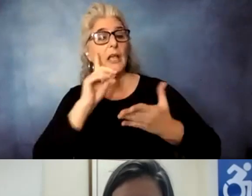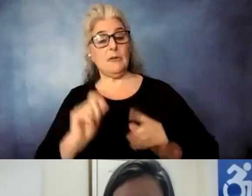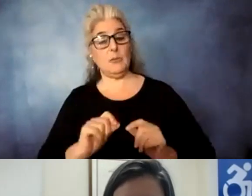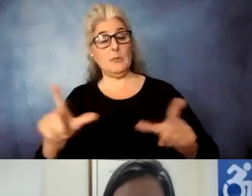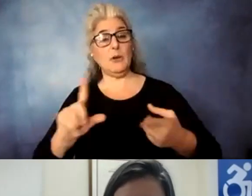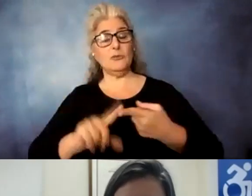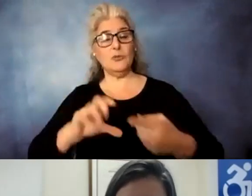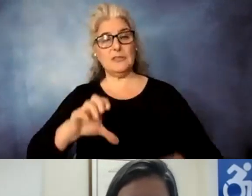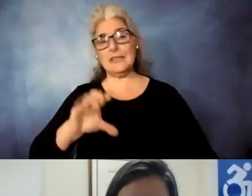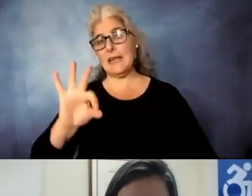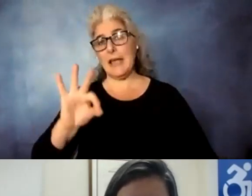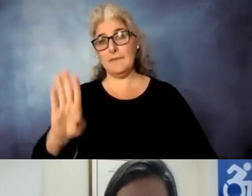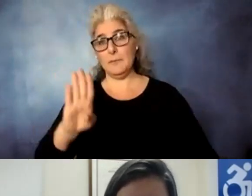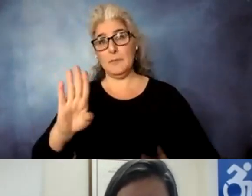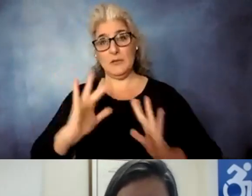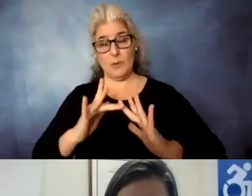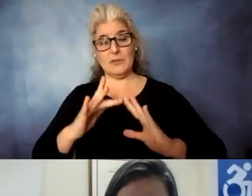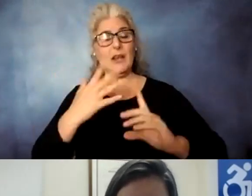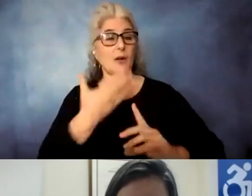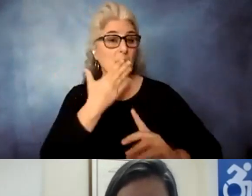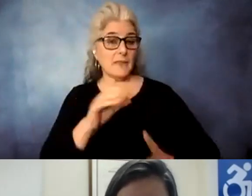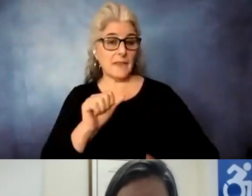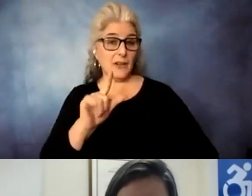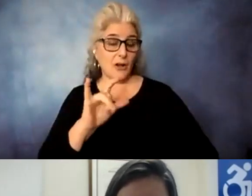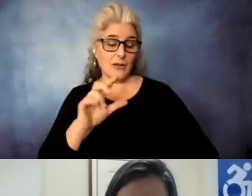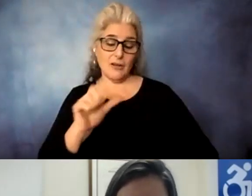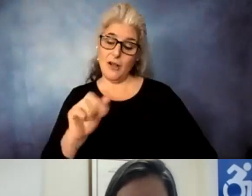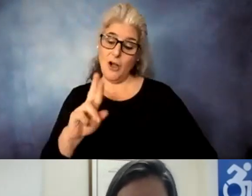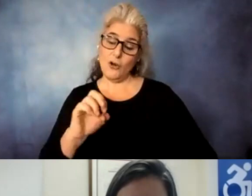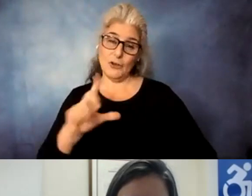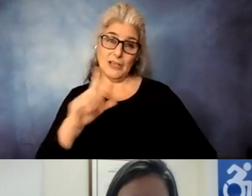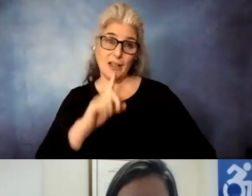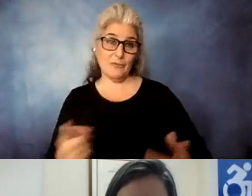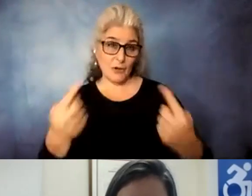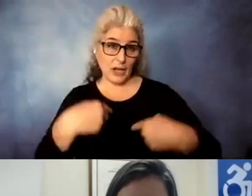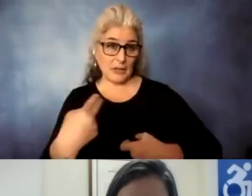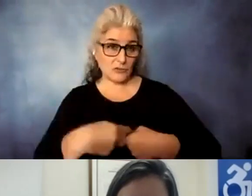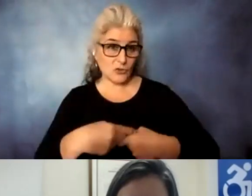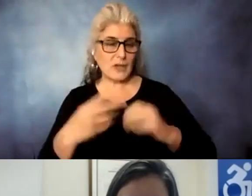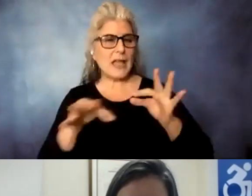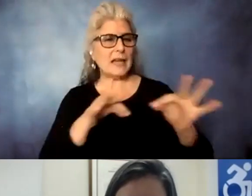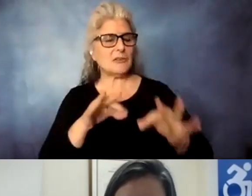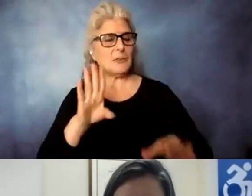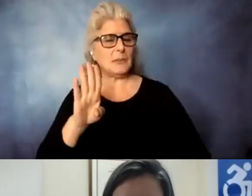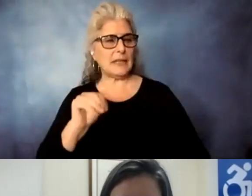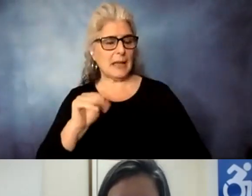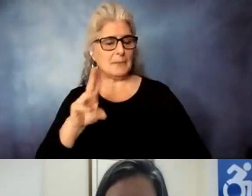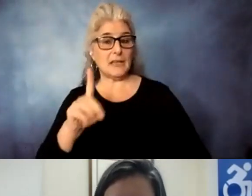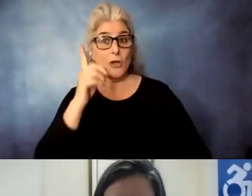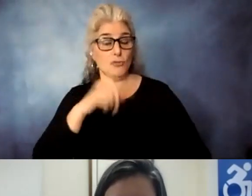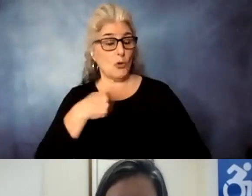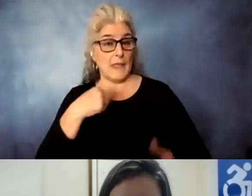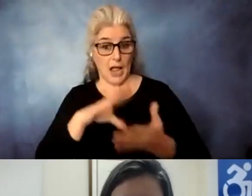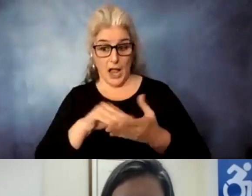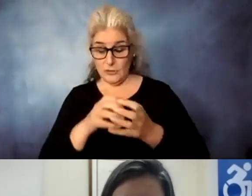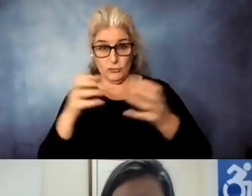CFB website. I want to thank Ariel for showing up and showing us what the ballot marking device looks like. I have learned so much